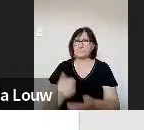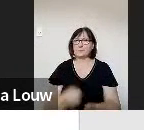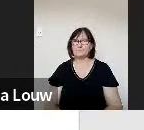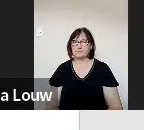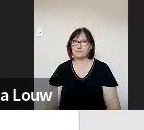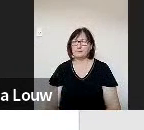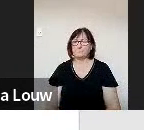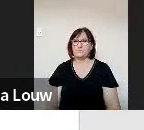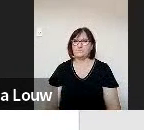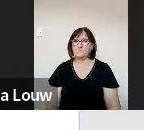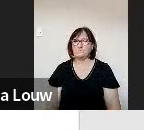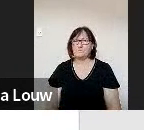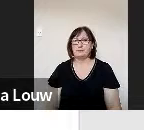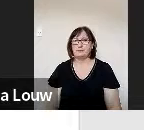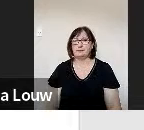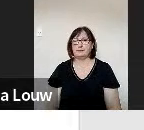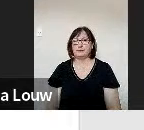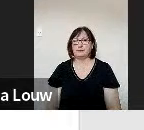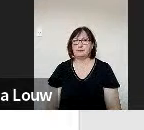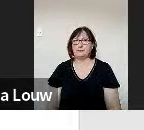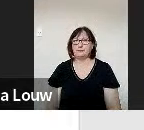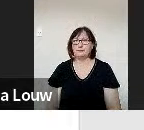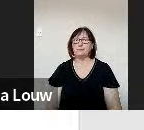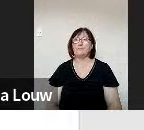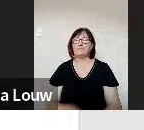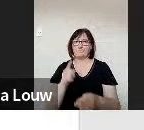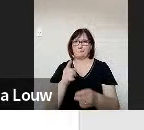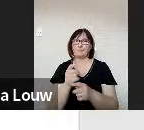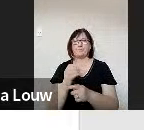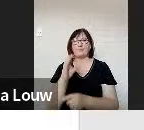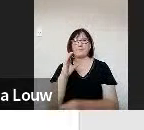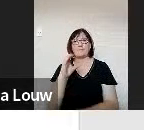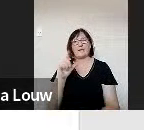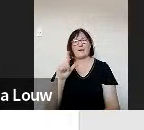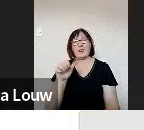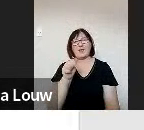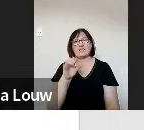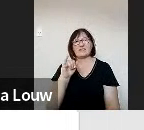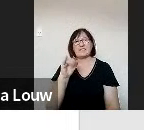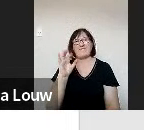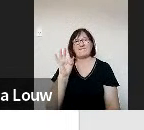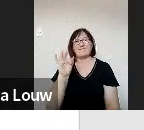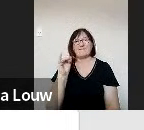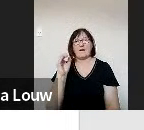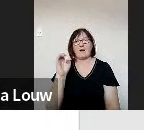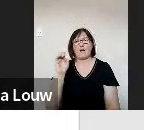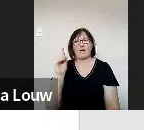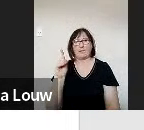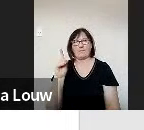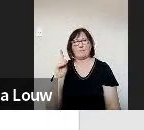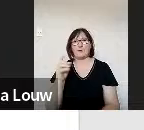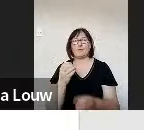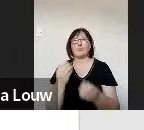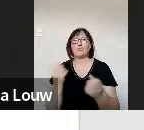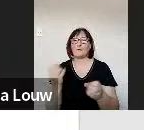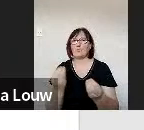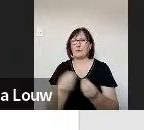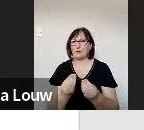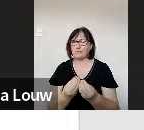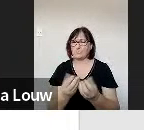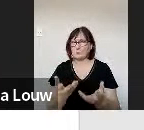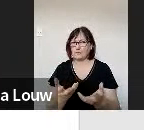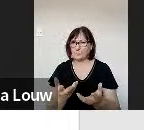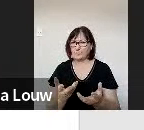Why do we need to classify goods? There are obligations that are set out or laid out in